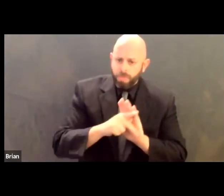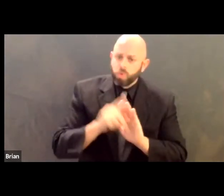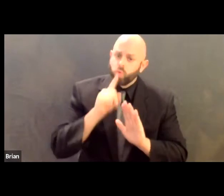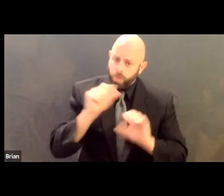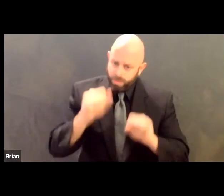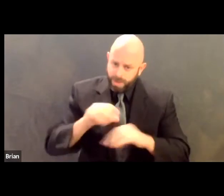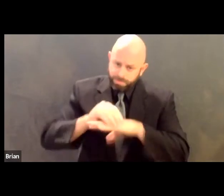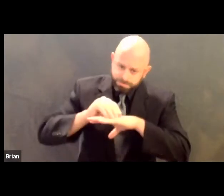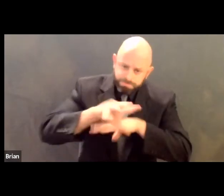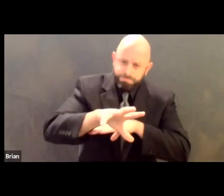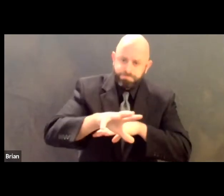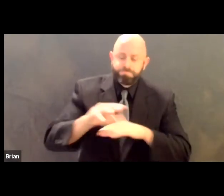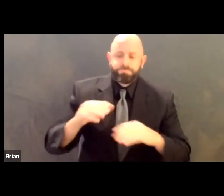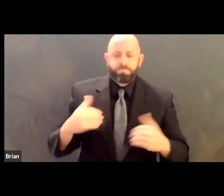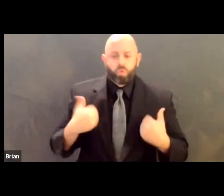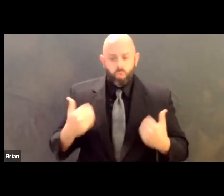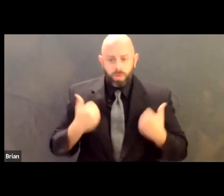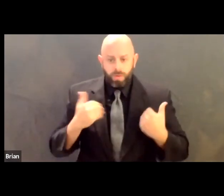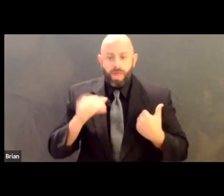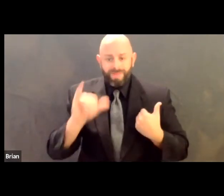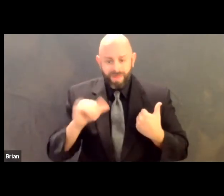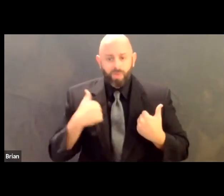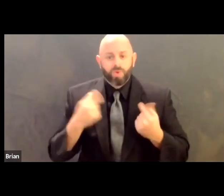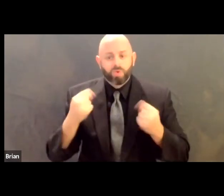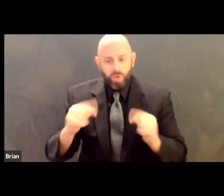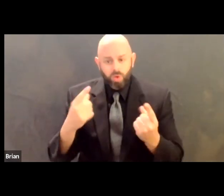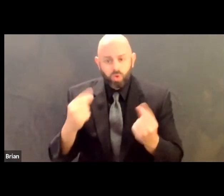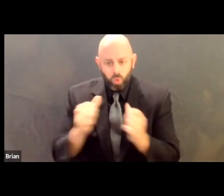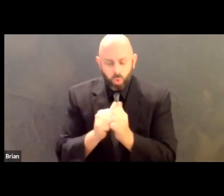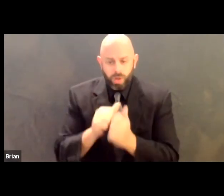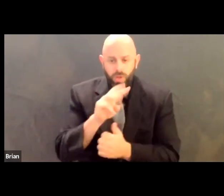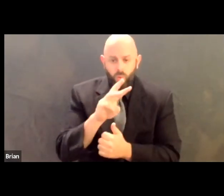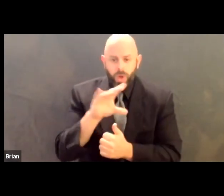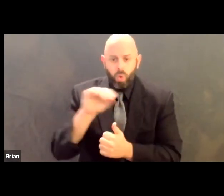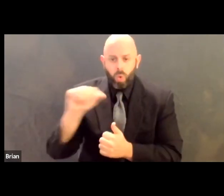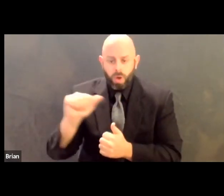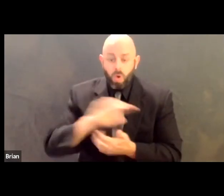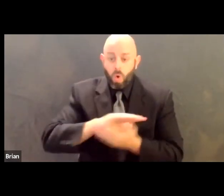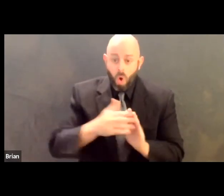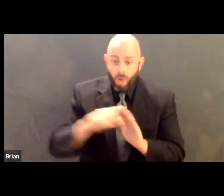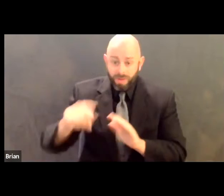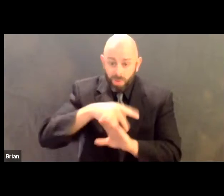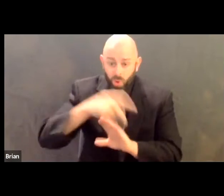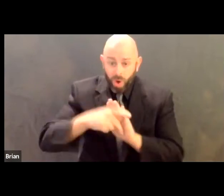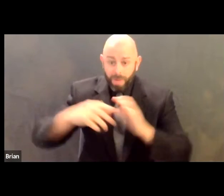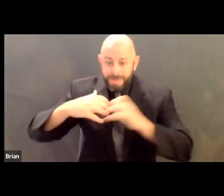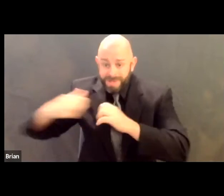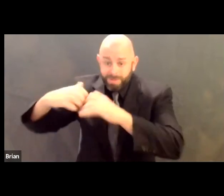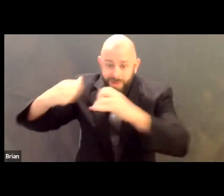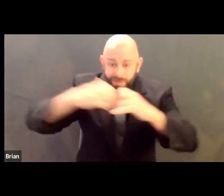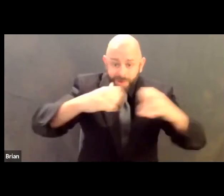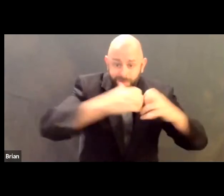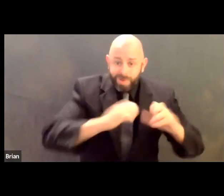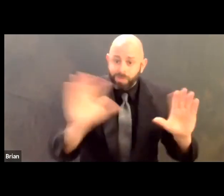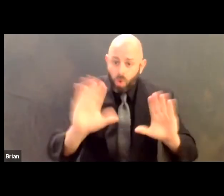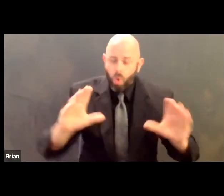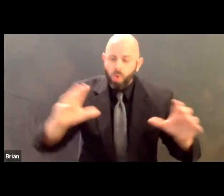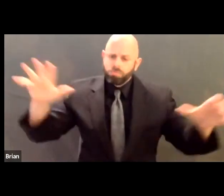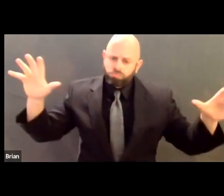we tried to do in WIOA, break down the silos and provide for more streamlined and outcome goals